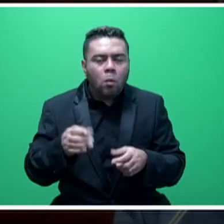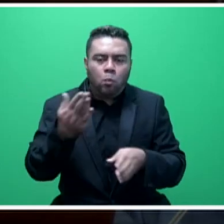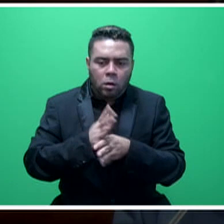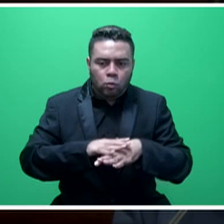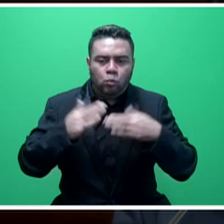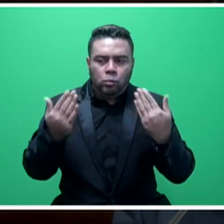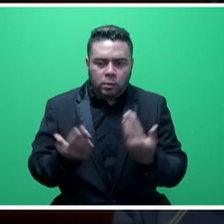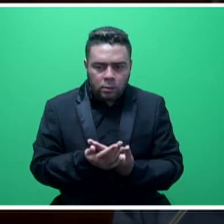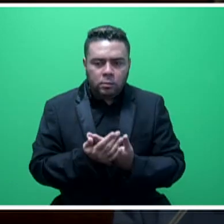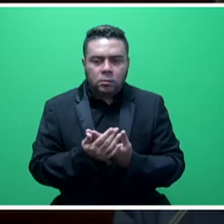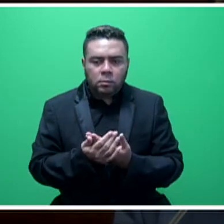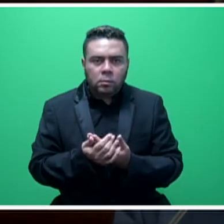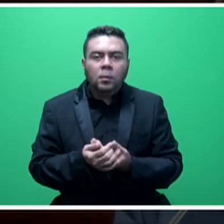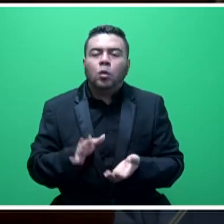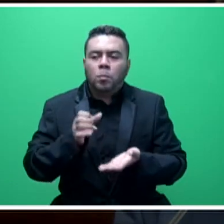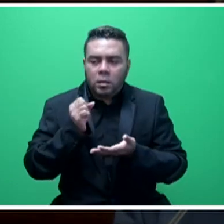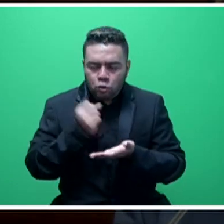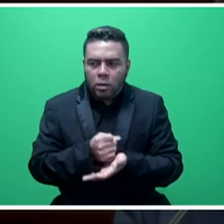deserving businesses are assisted.